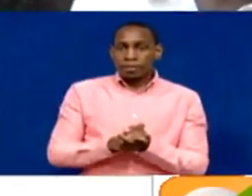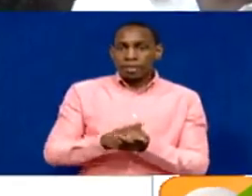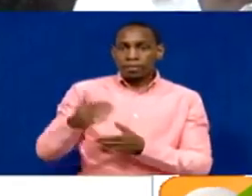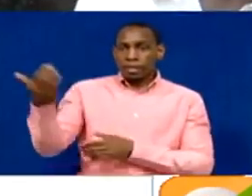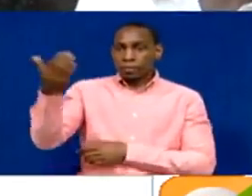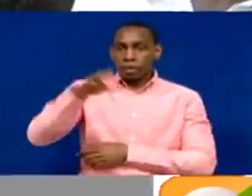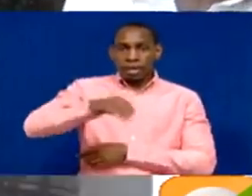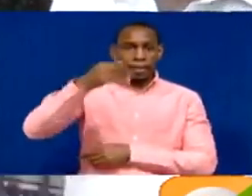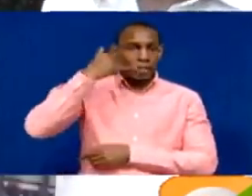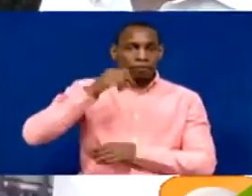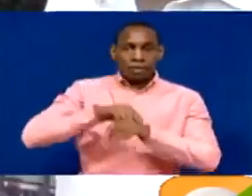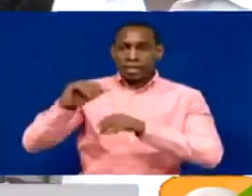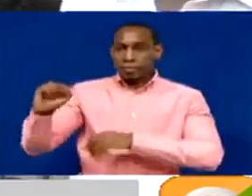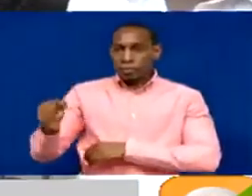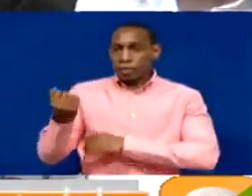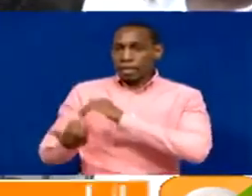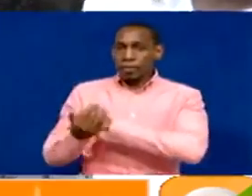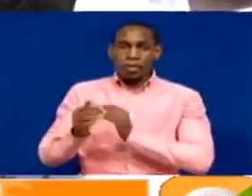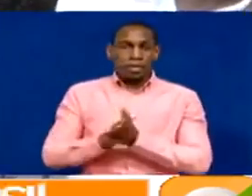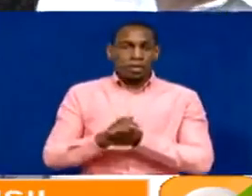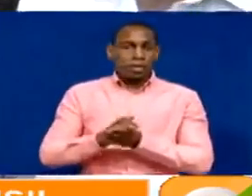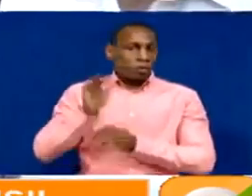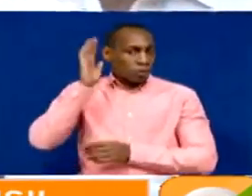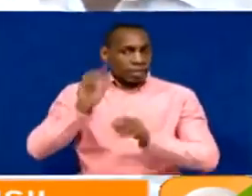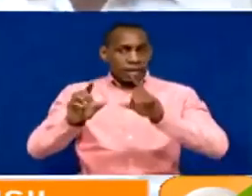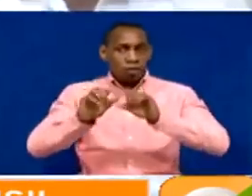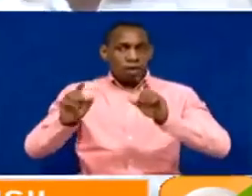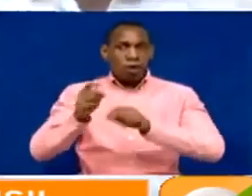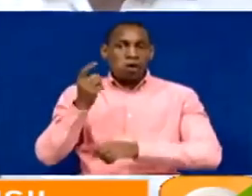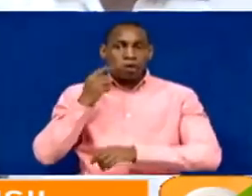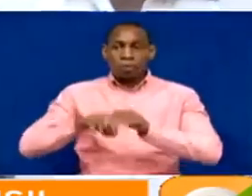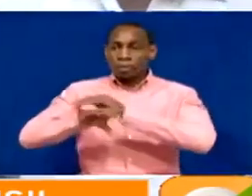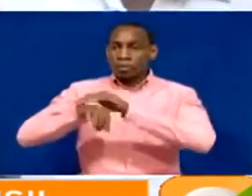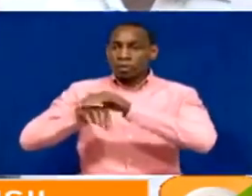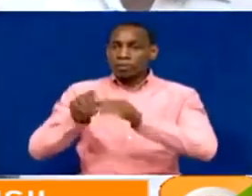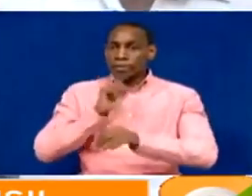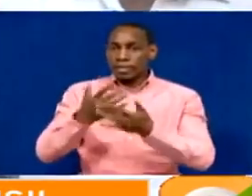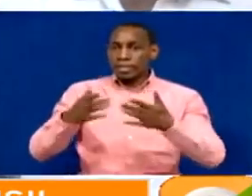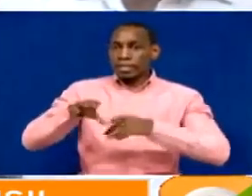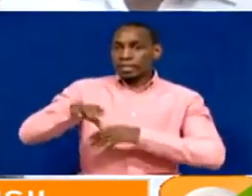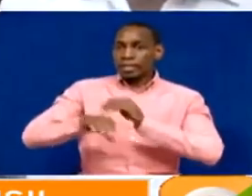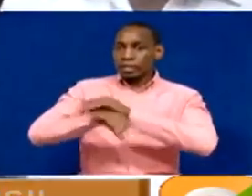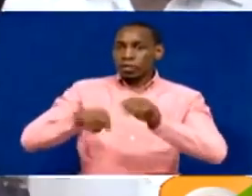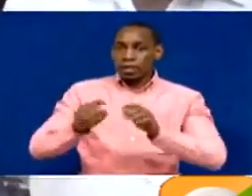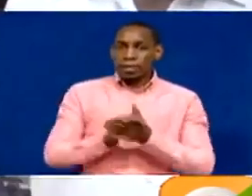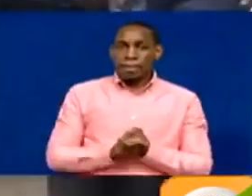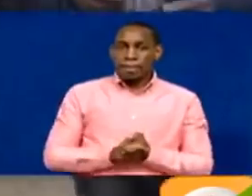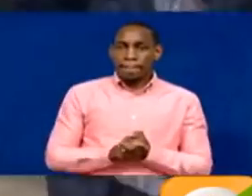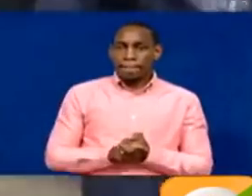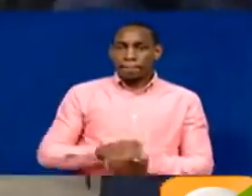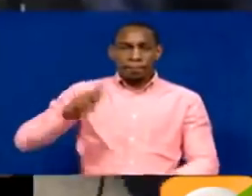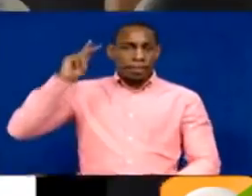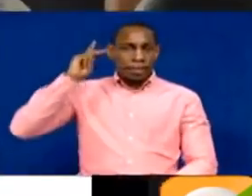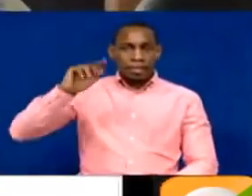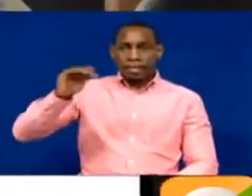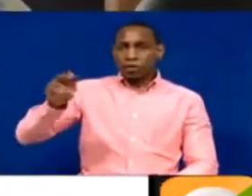Hiyo tukiamka asubuhi tunasikia duka fulani imefunjwa. Vitu imeibiwa, lakini hakuna hata mtu mmoja ameika mada.